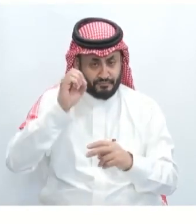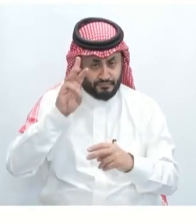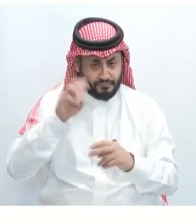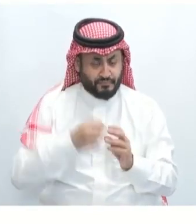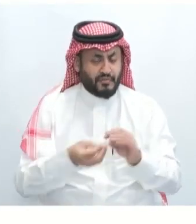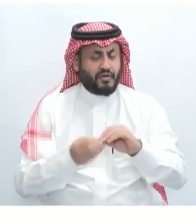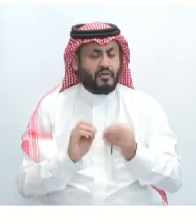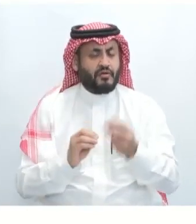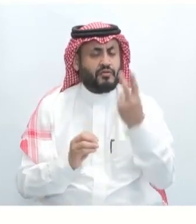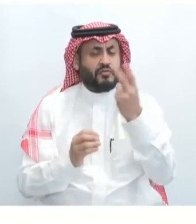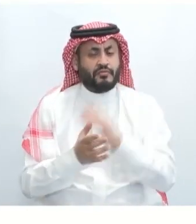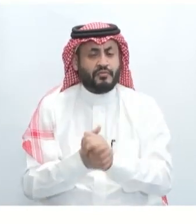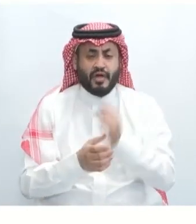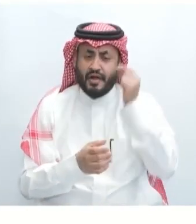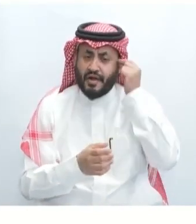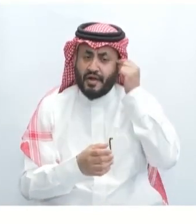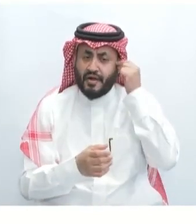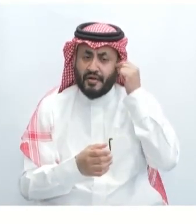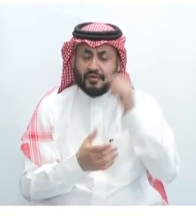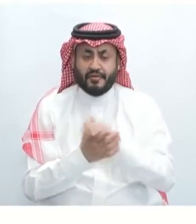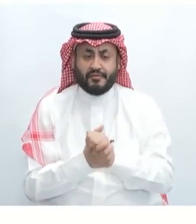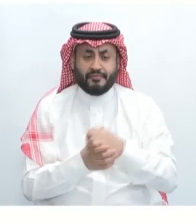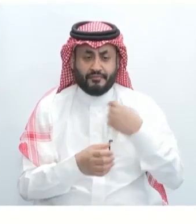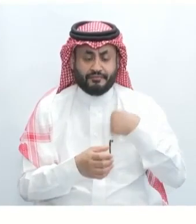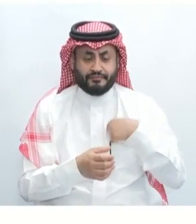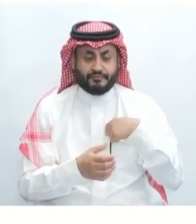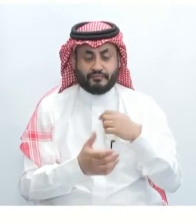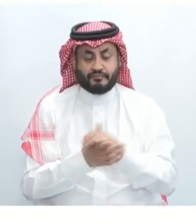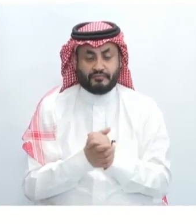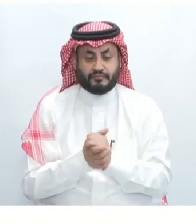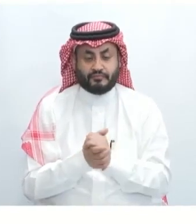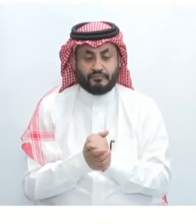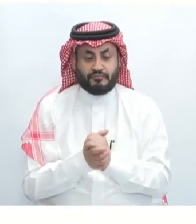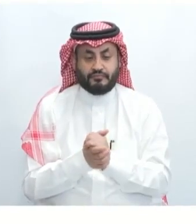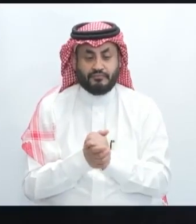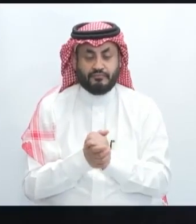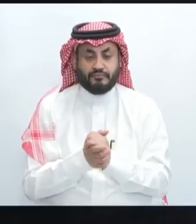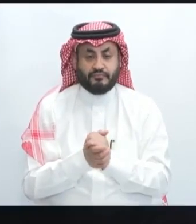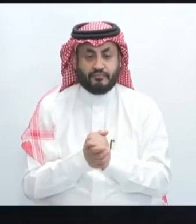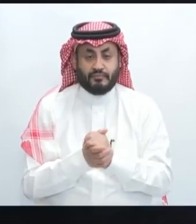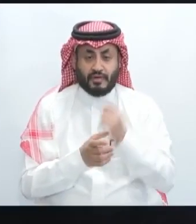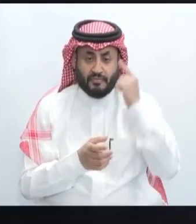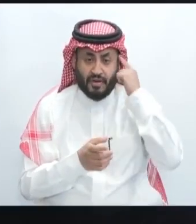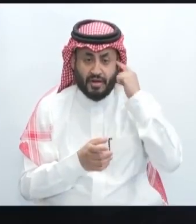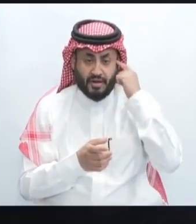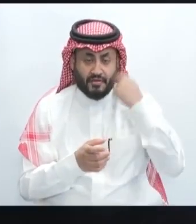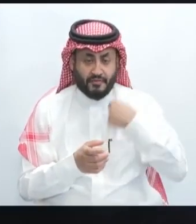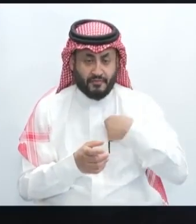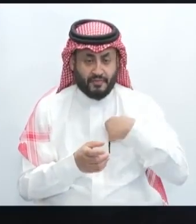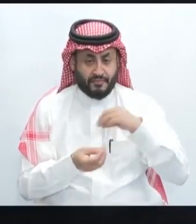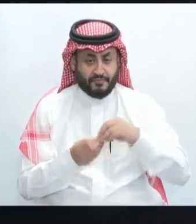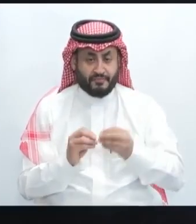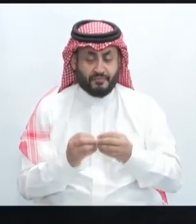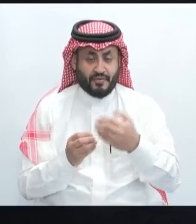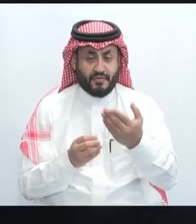colors. What are they? Black and white. Black and white. So, this is